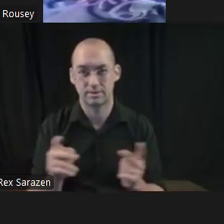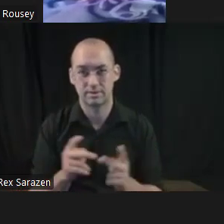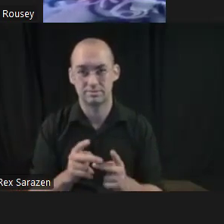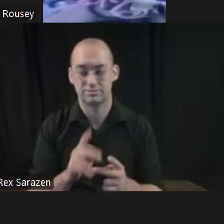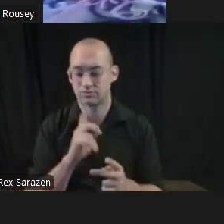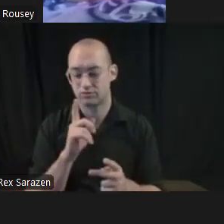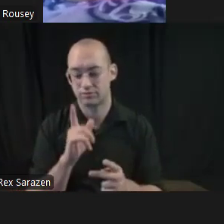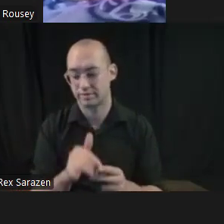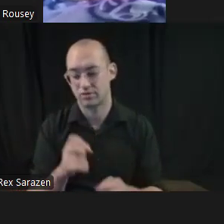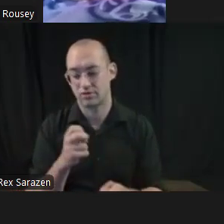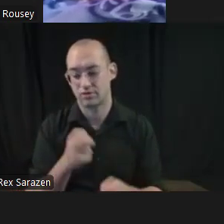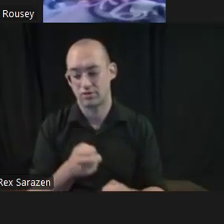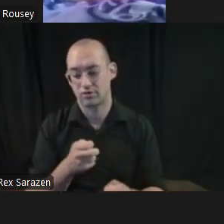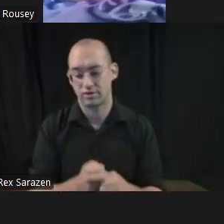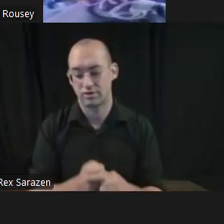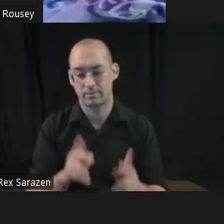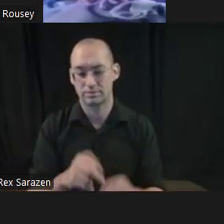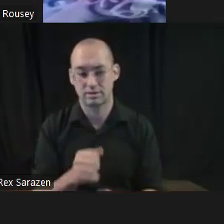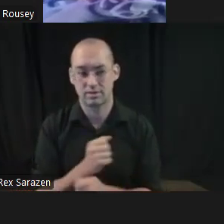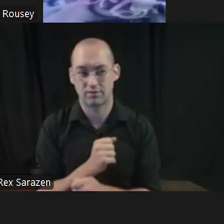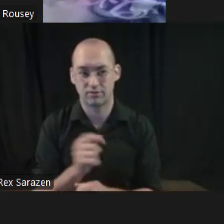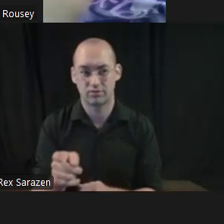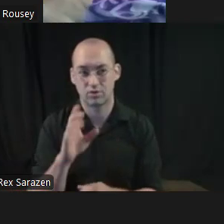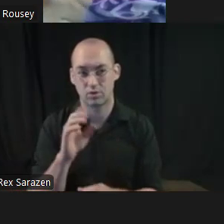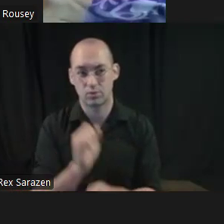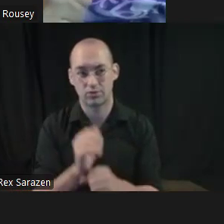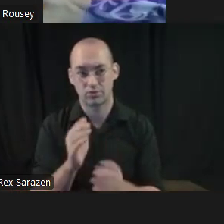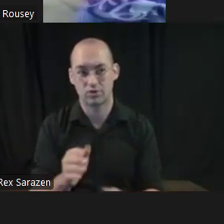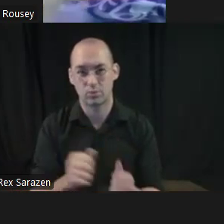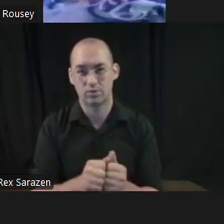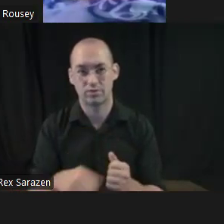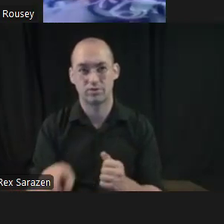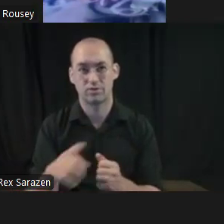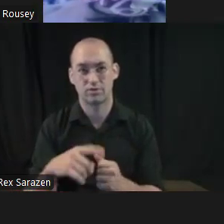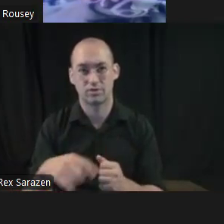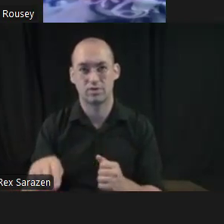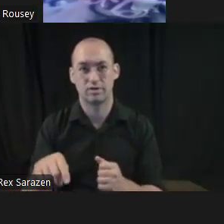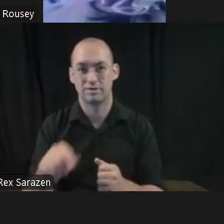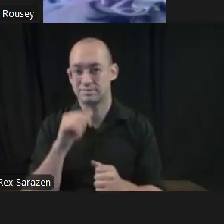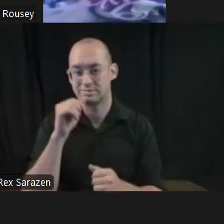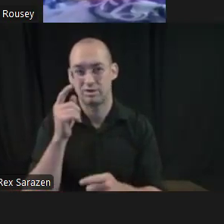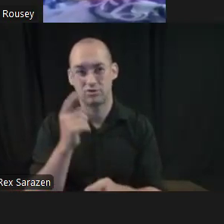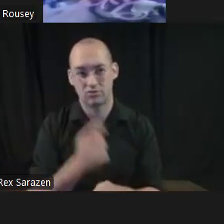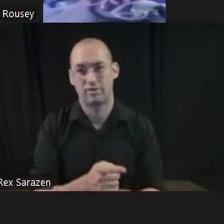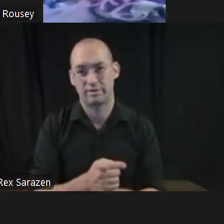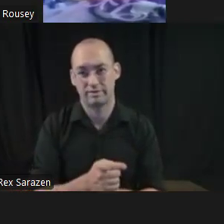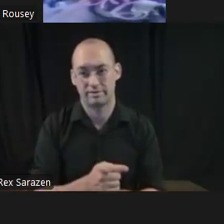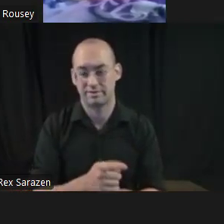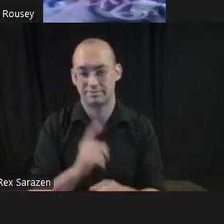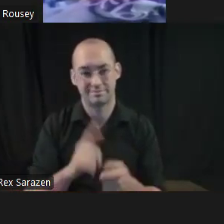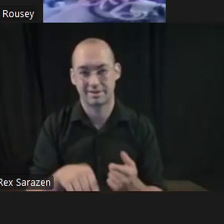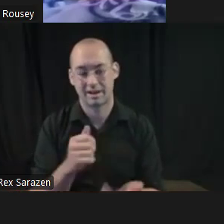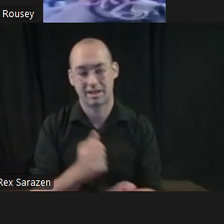hard as somebody who loves her, is a colleague with her, and it's not right. And I can't help but keep thinking over and over,